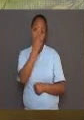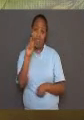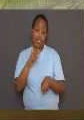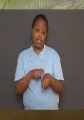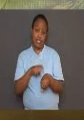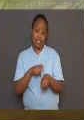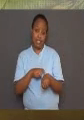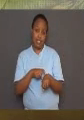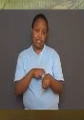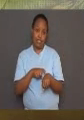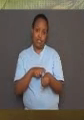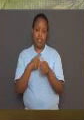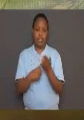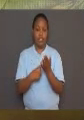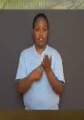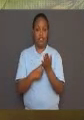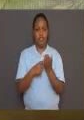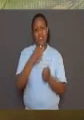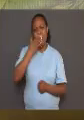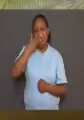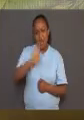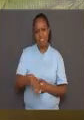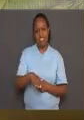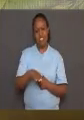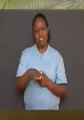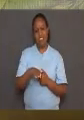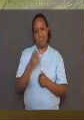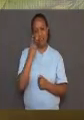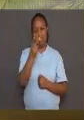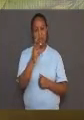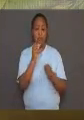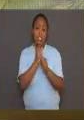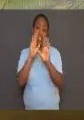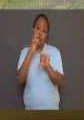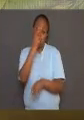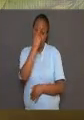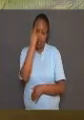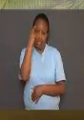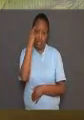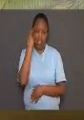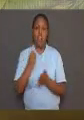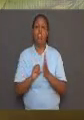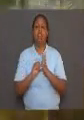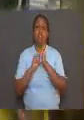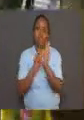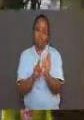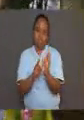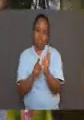Sometimes people are treated badly because of their jobs. For